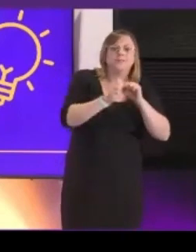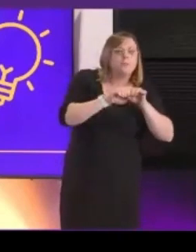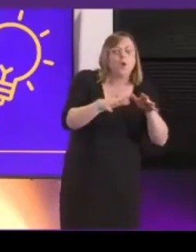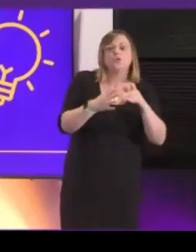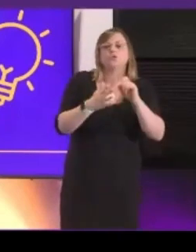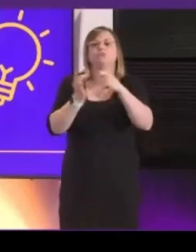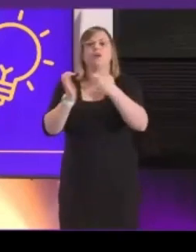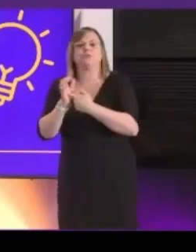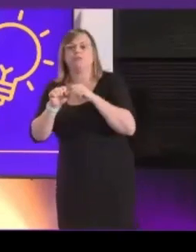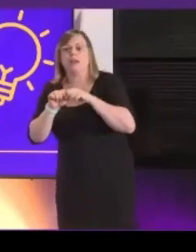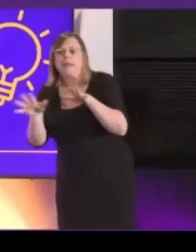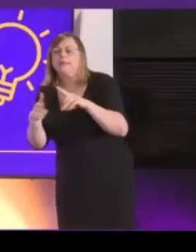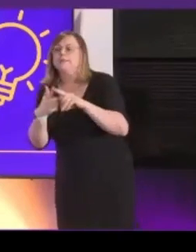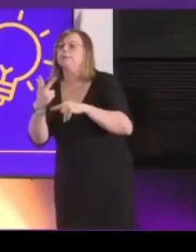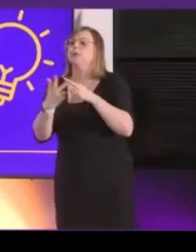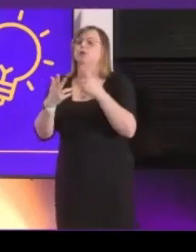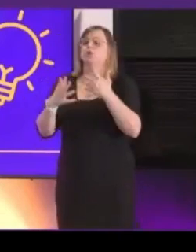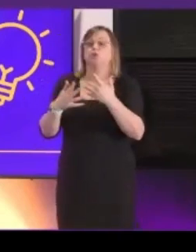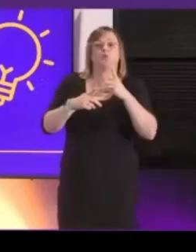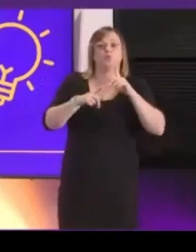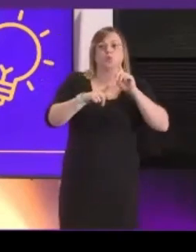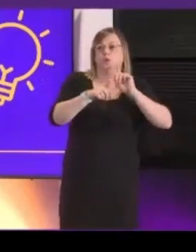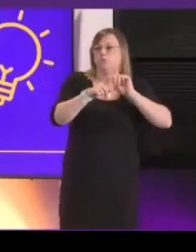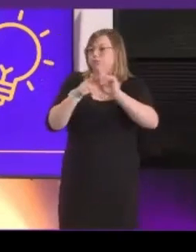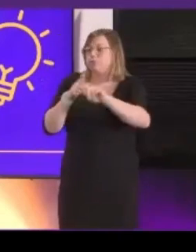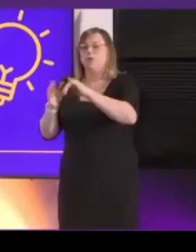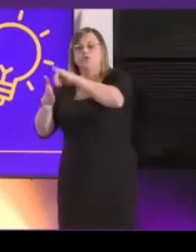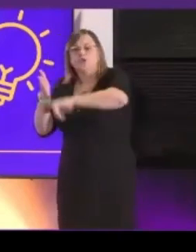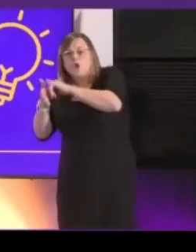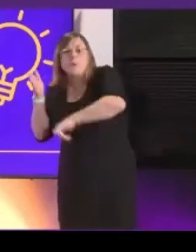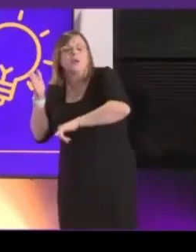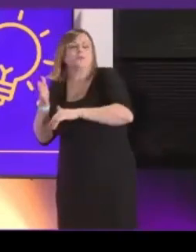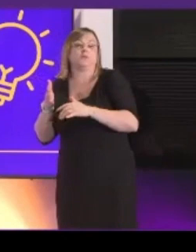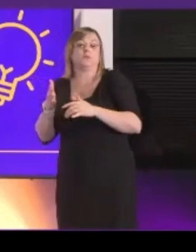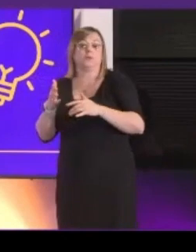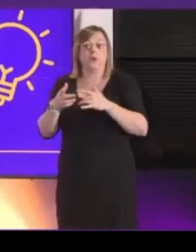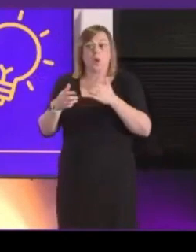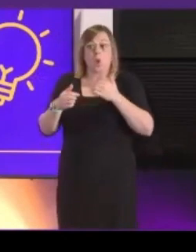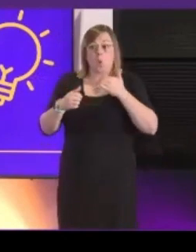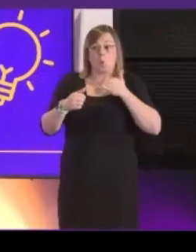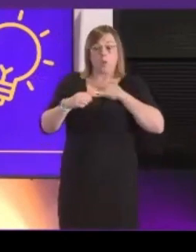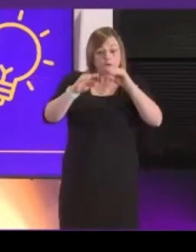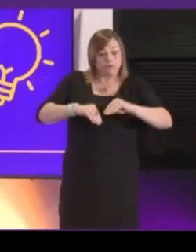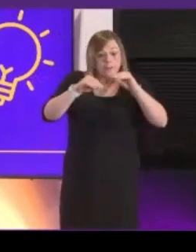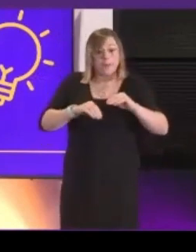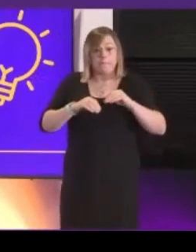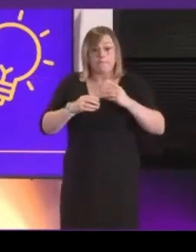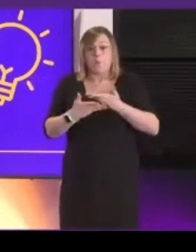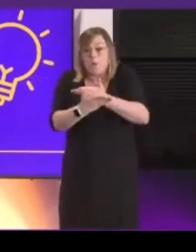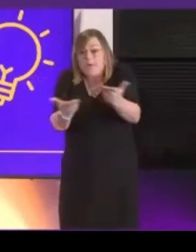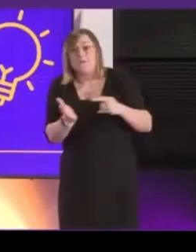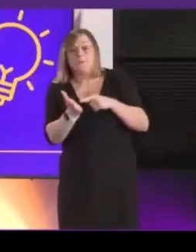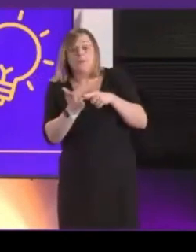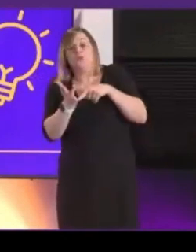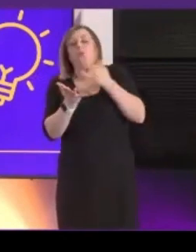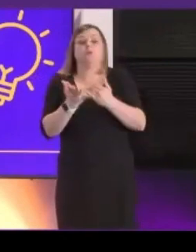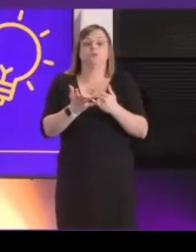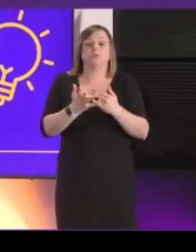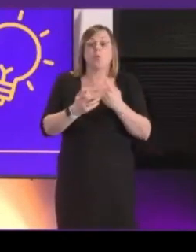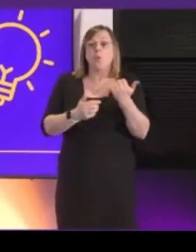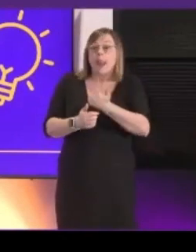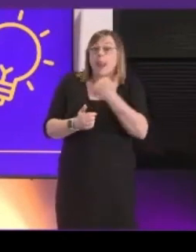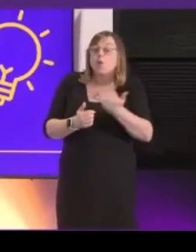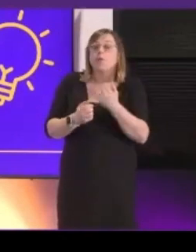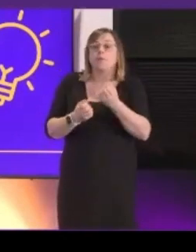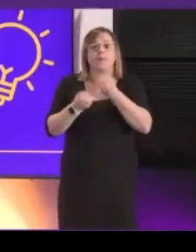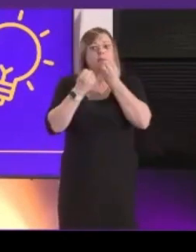releases to various collaterals, documents, and we trained them. We gave them all the tools. We also allowed them to meet